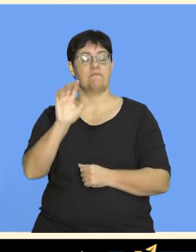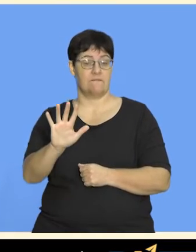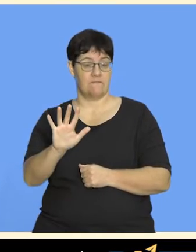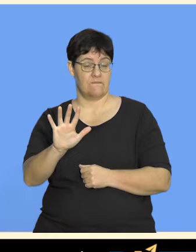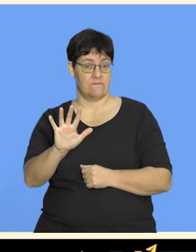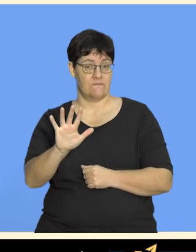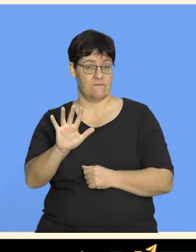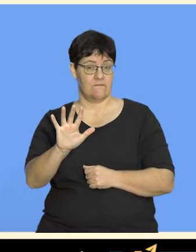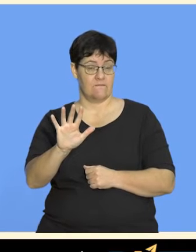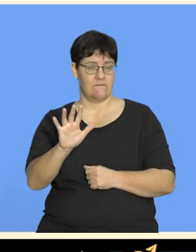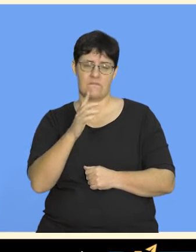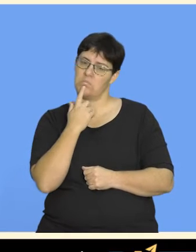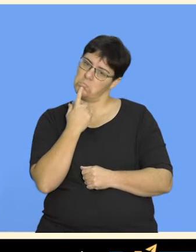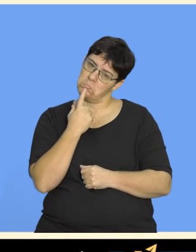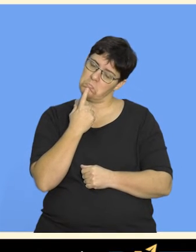133,5.